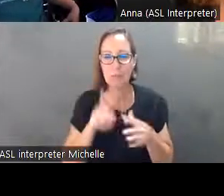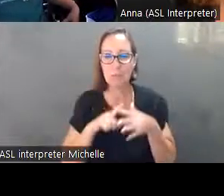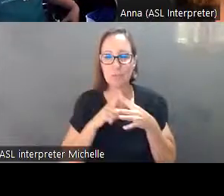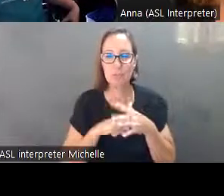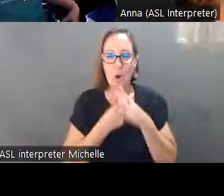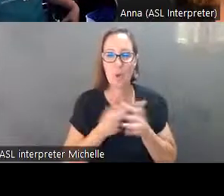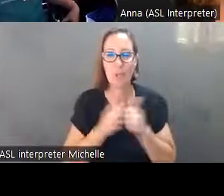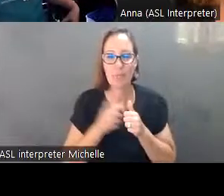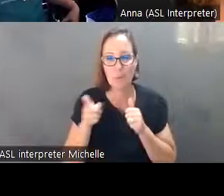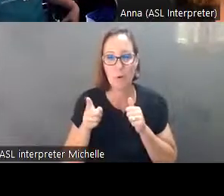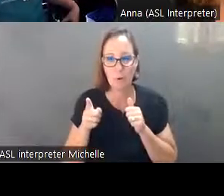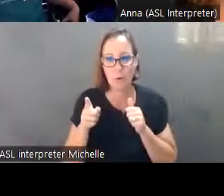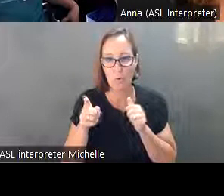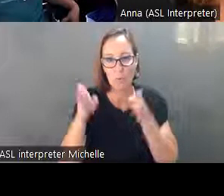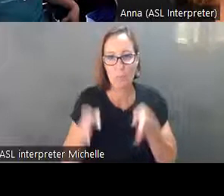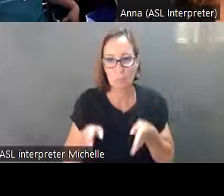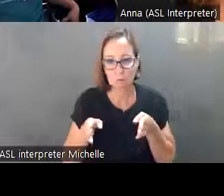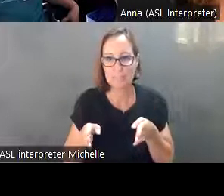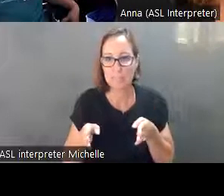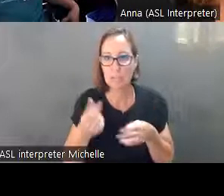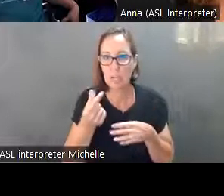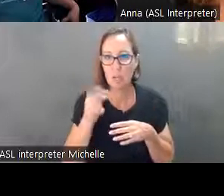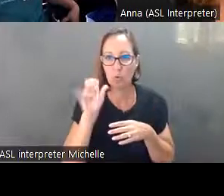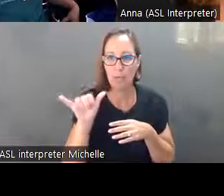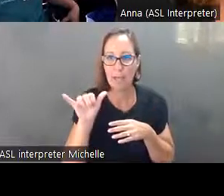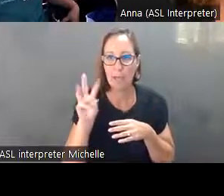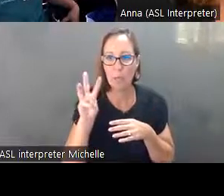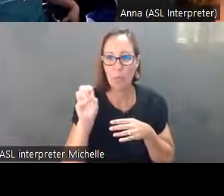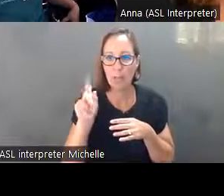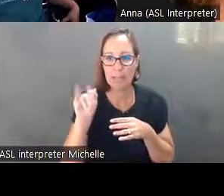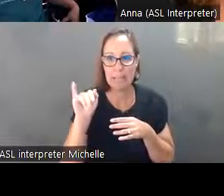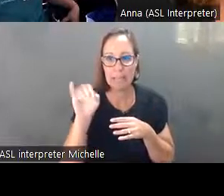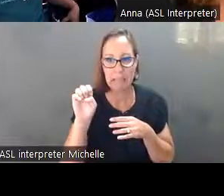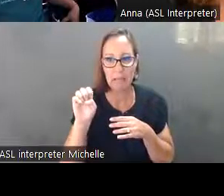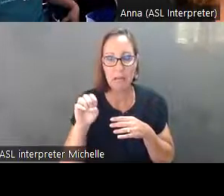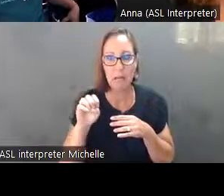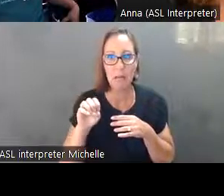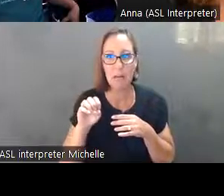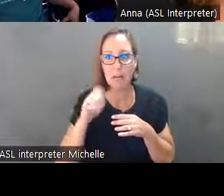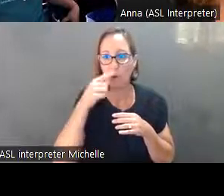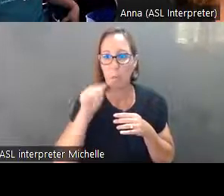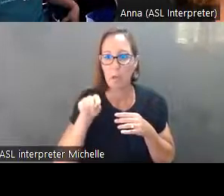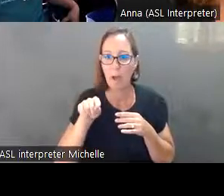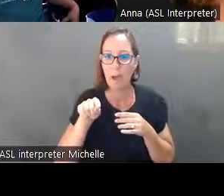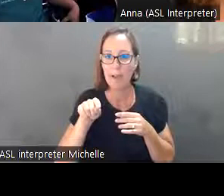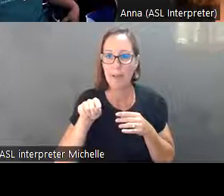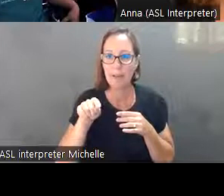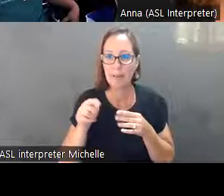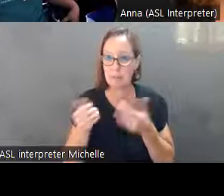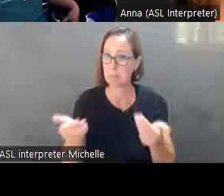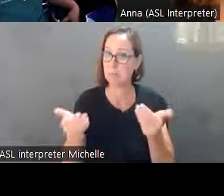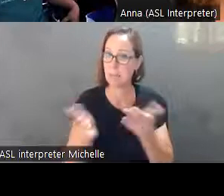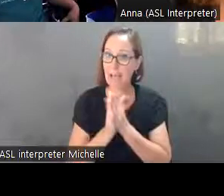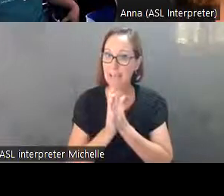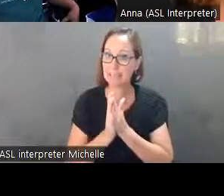them. Gray Wilking, if you can go ahead and ask your question.